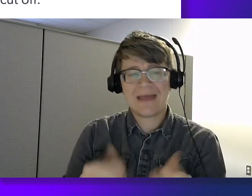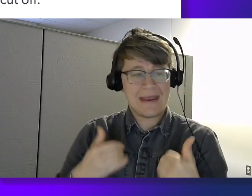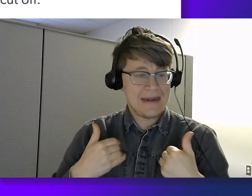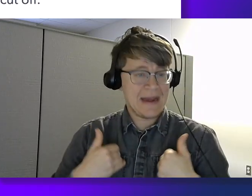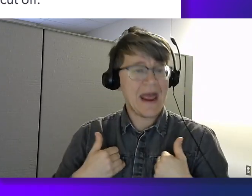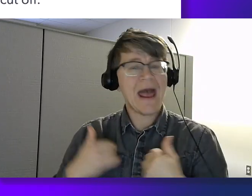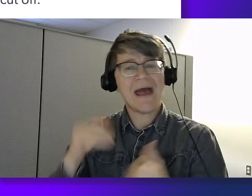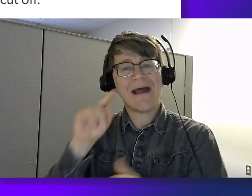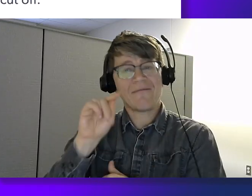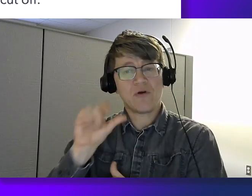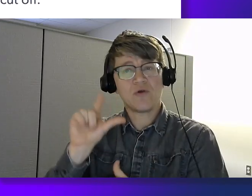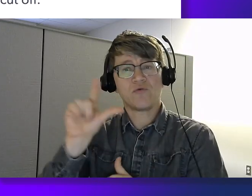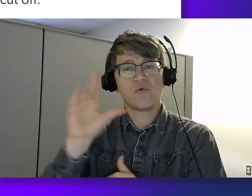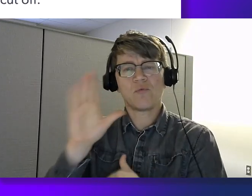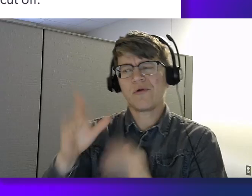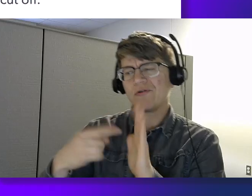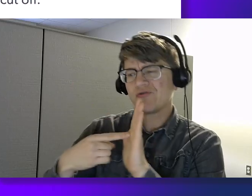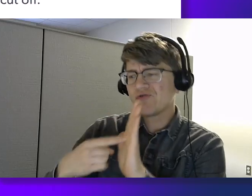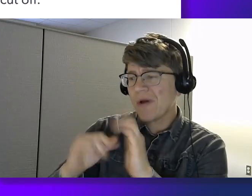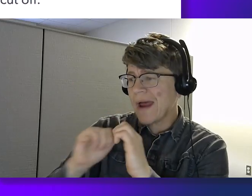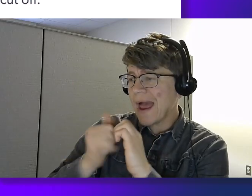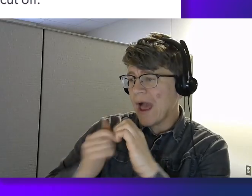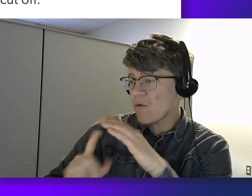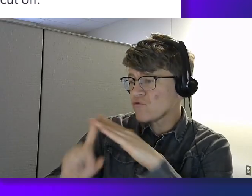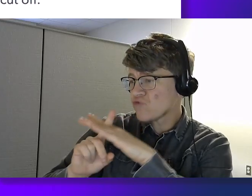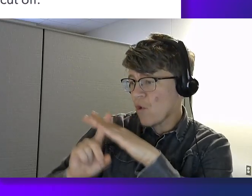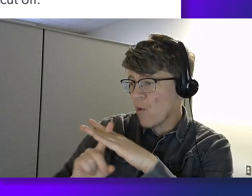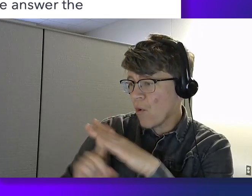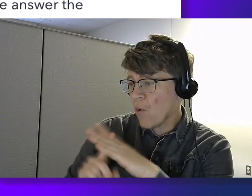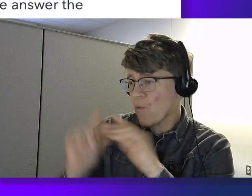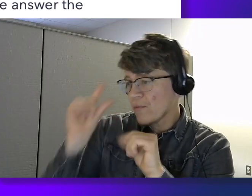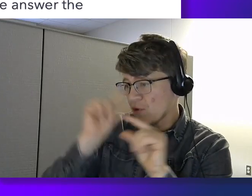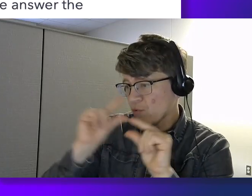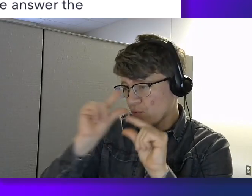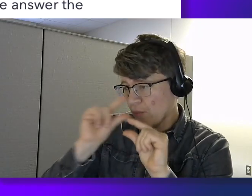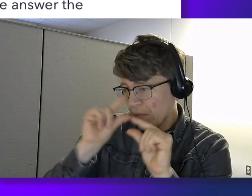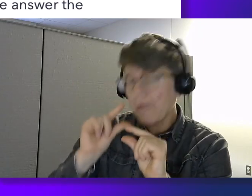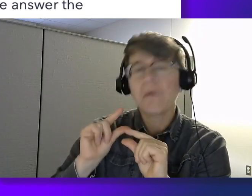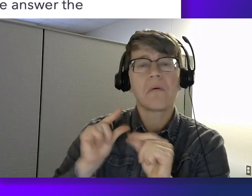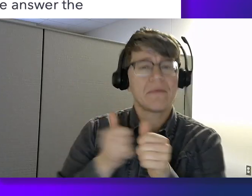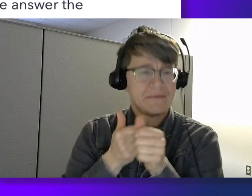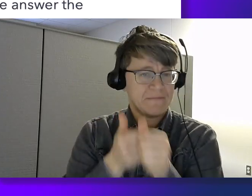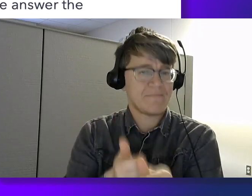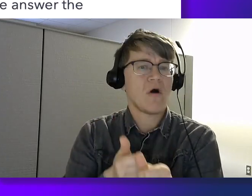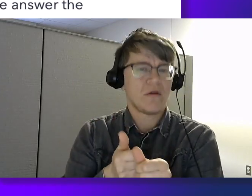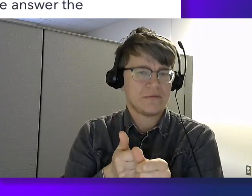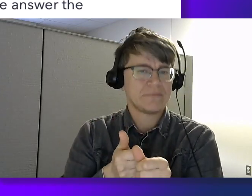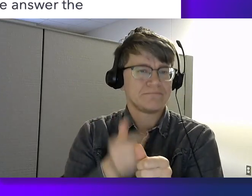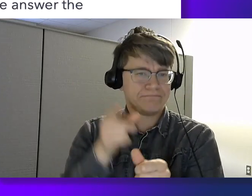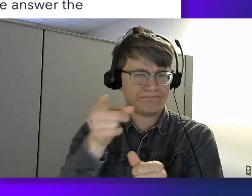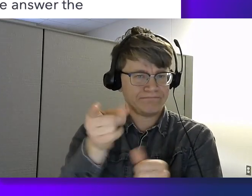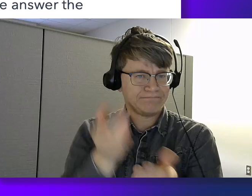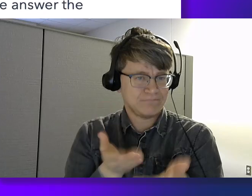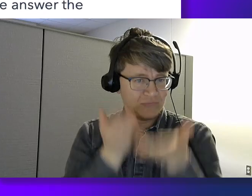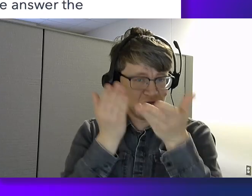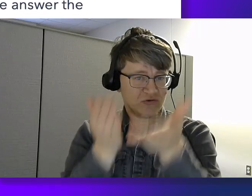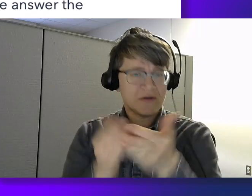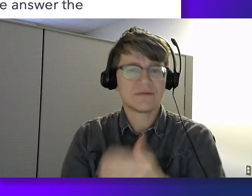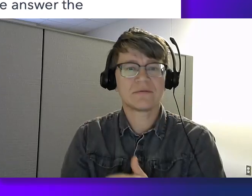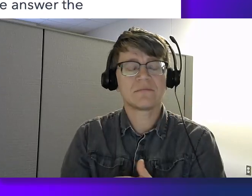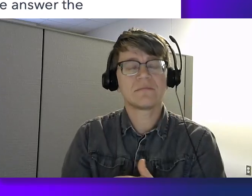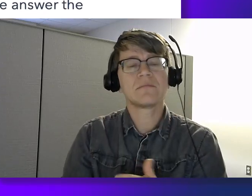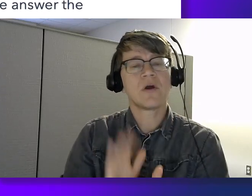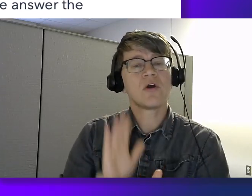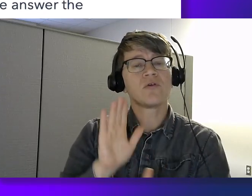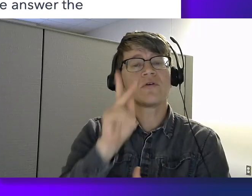preview how your title will appear in SERPs and whether it might get cut off. Follow these best practices for title tags. Include your